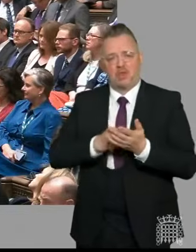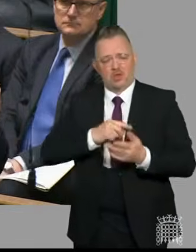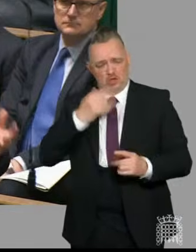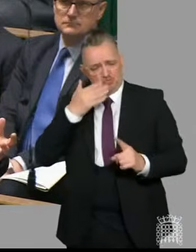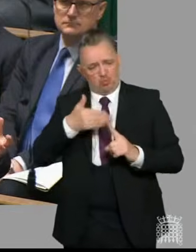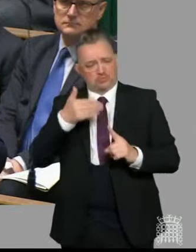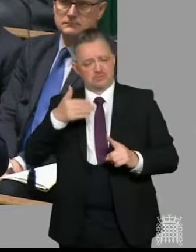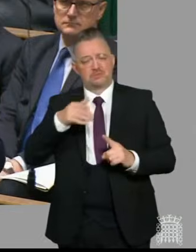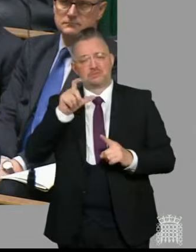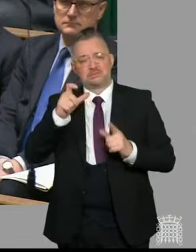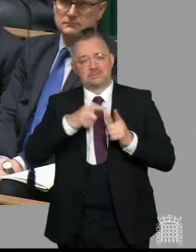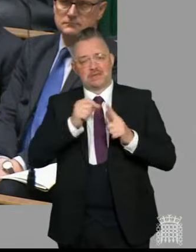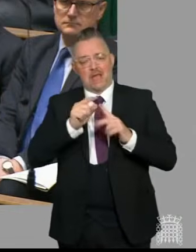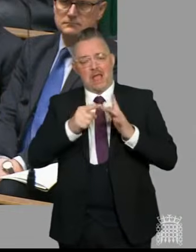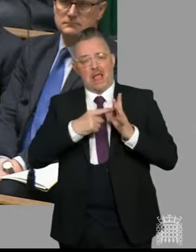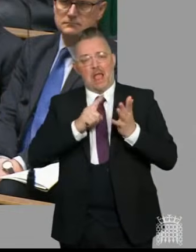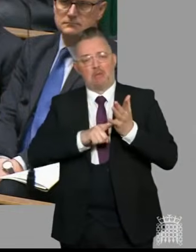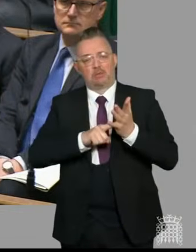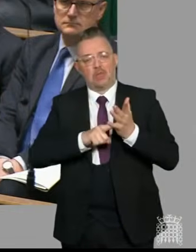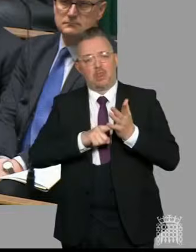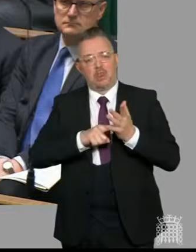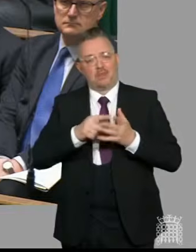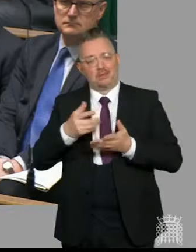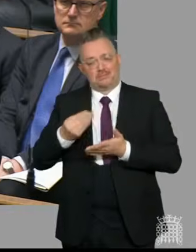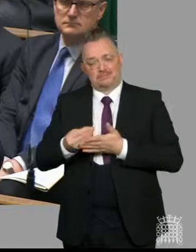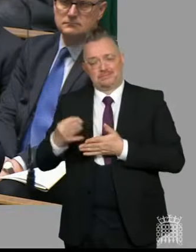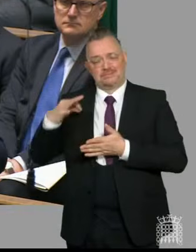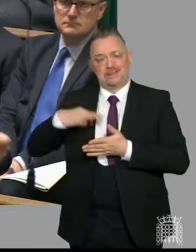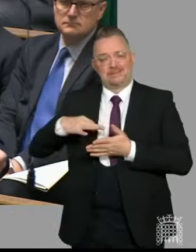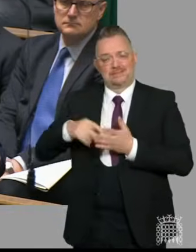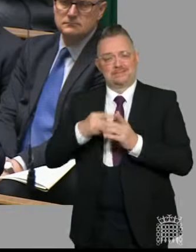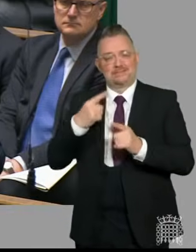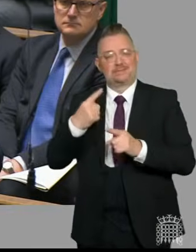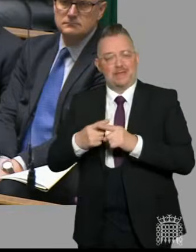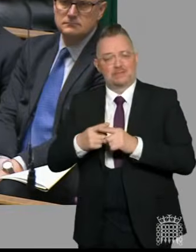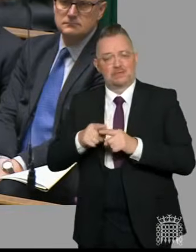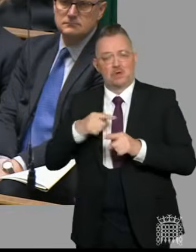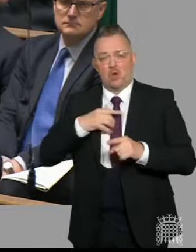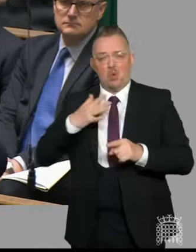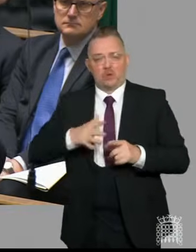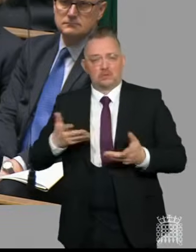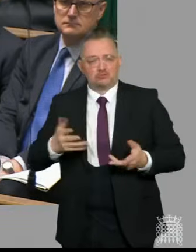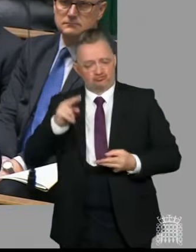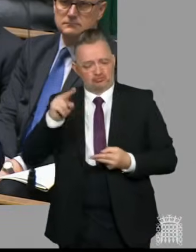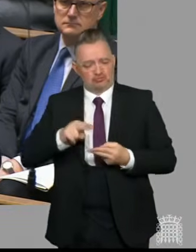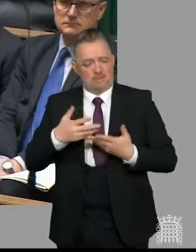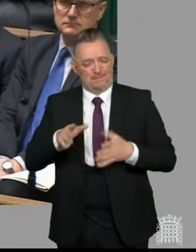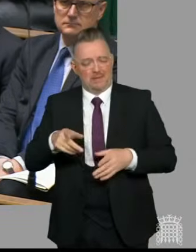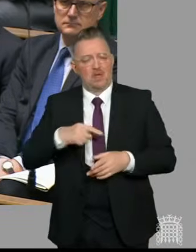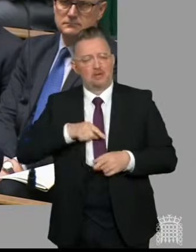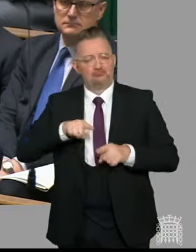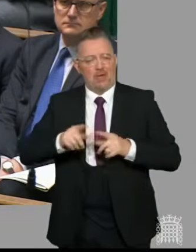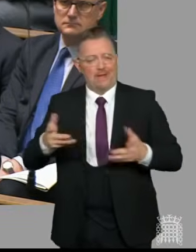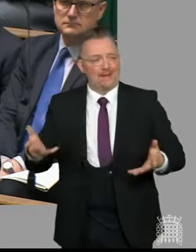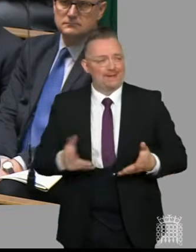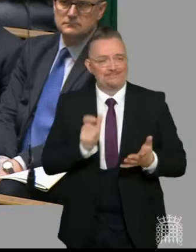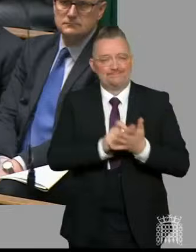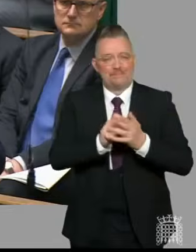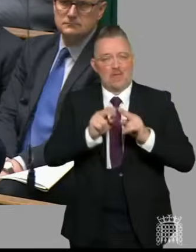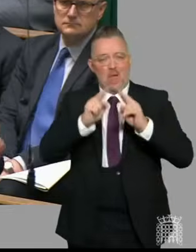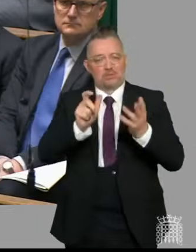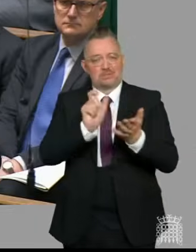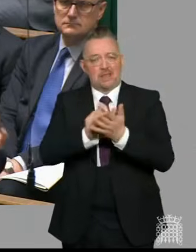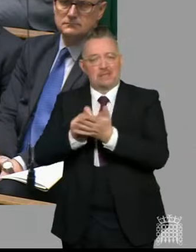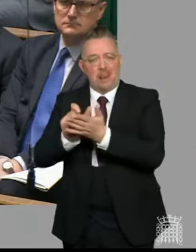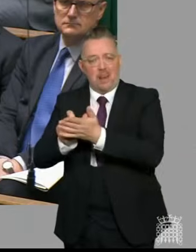properties to try and turbo boost the residential market. So will this apply retrospectively? So hypothetically, if you're a Labour frontbencher